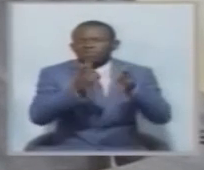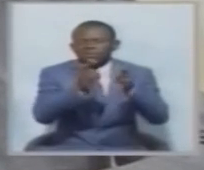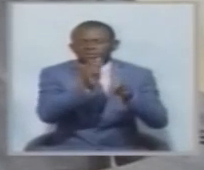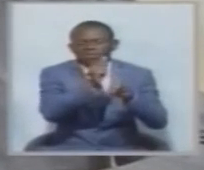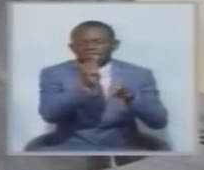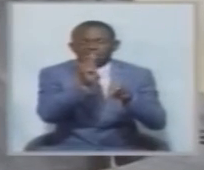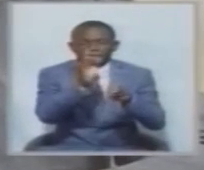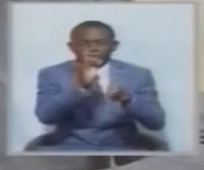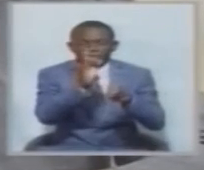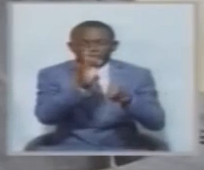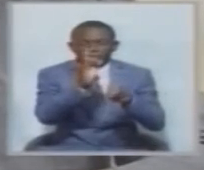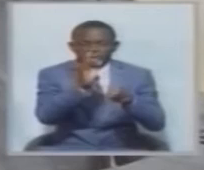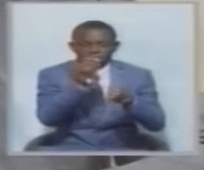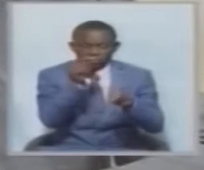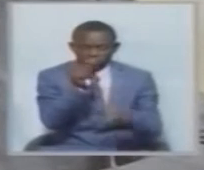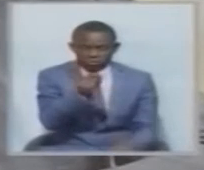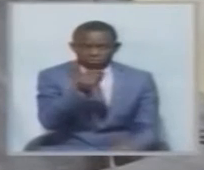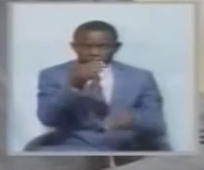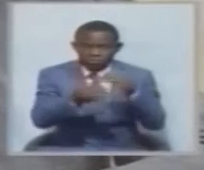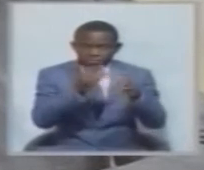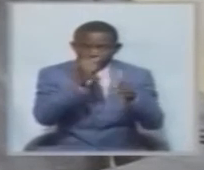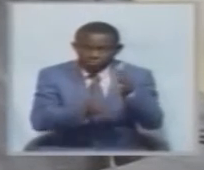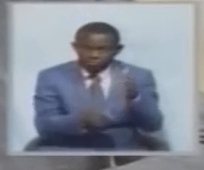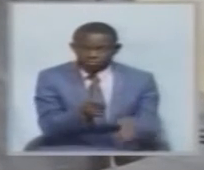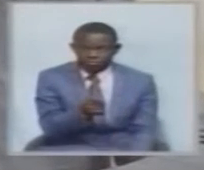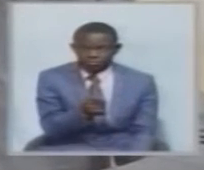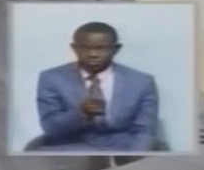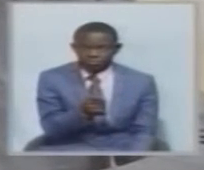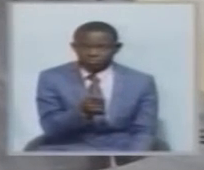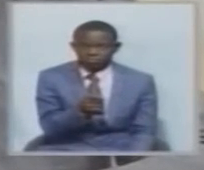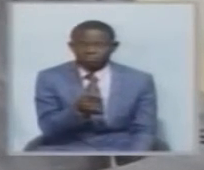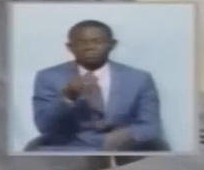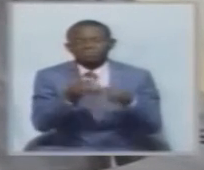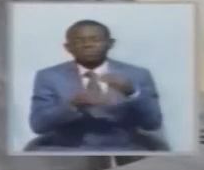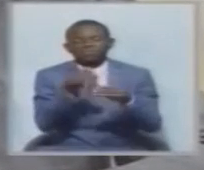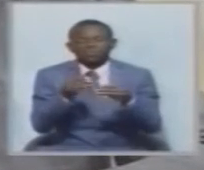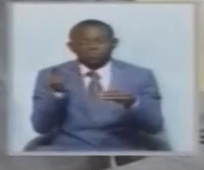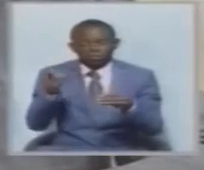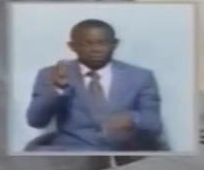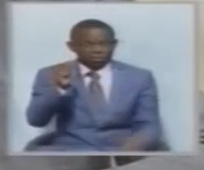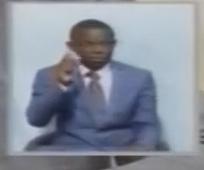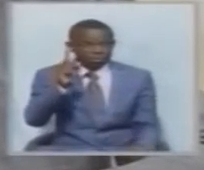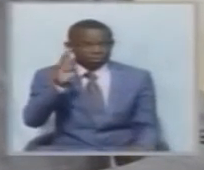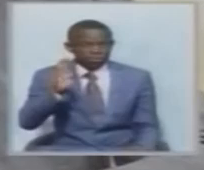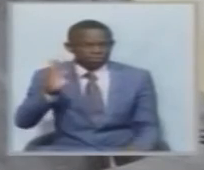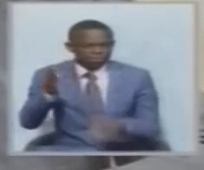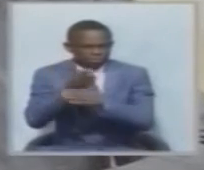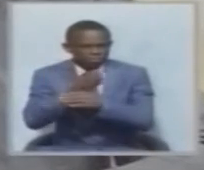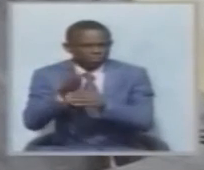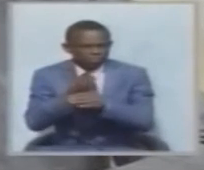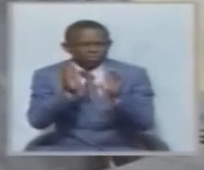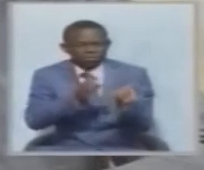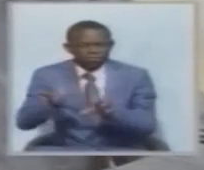and in that respect, that means they are conducting business in a very transparent and accountable manner,